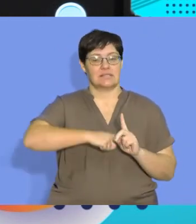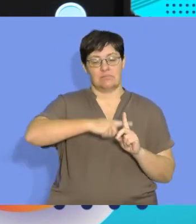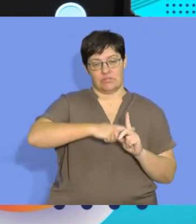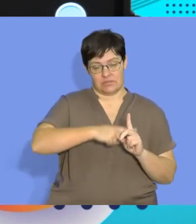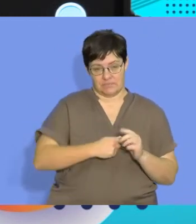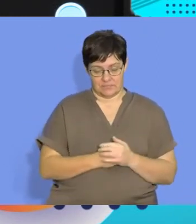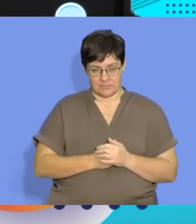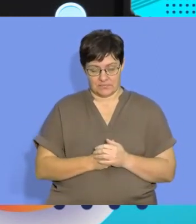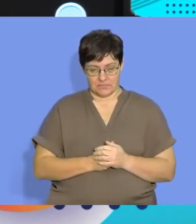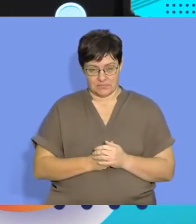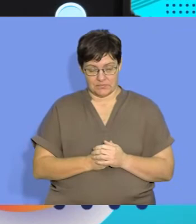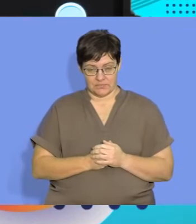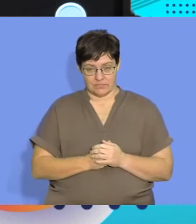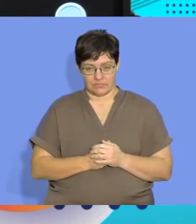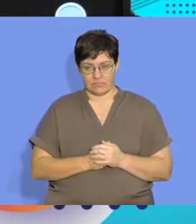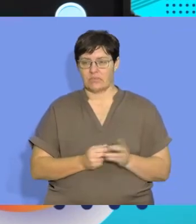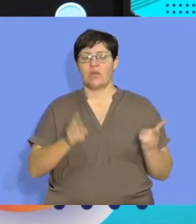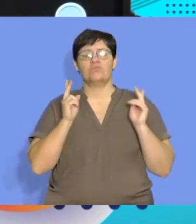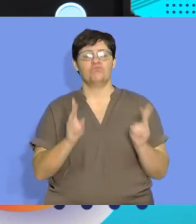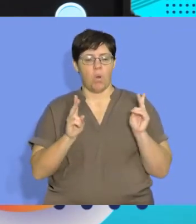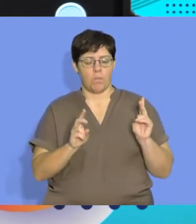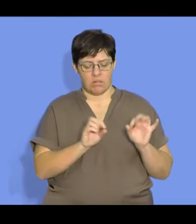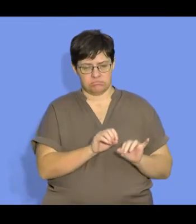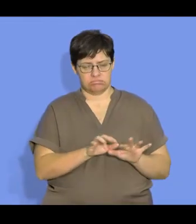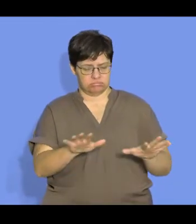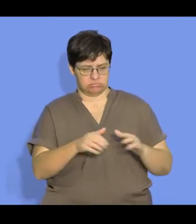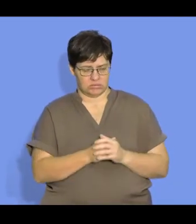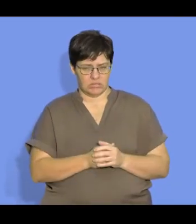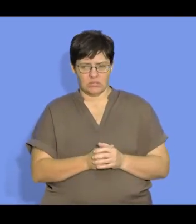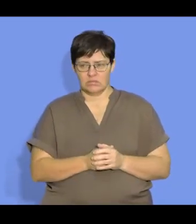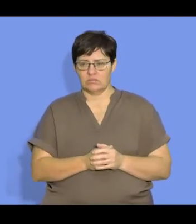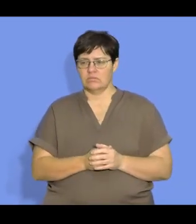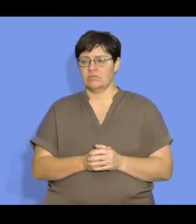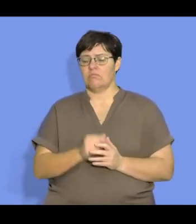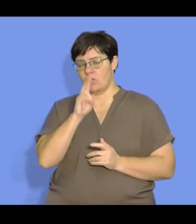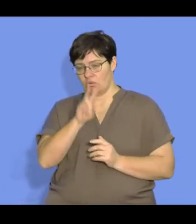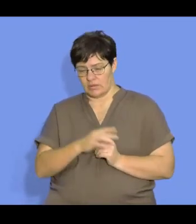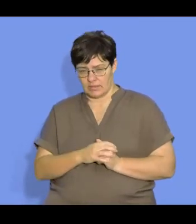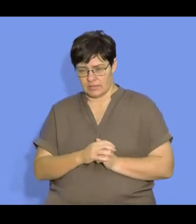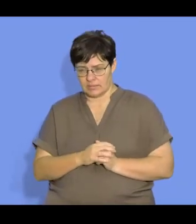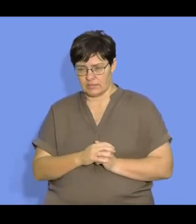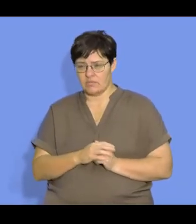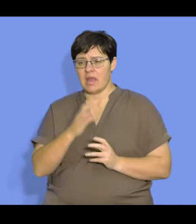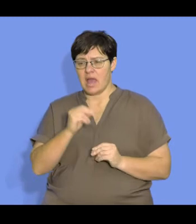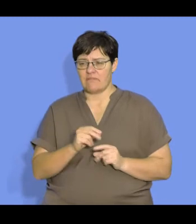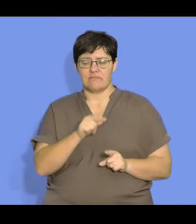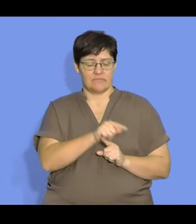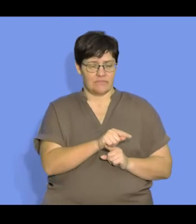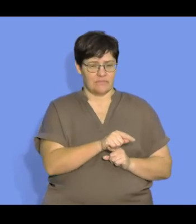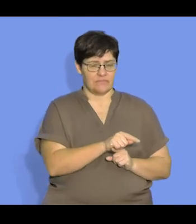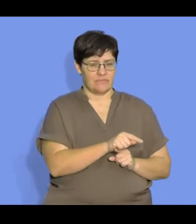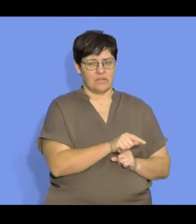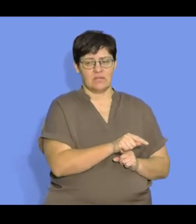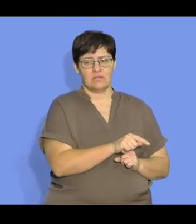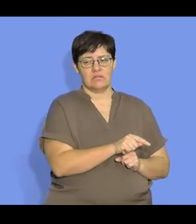temperature. So if we look at the normal distribution, normally it will look like this. We have particles that